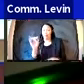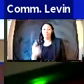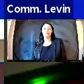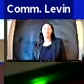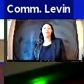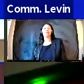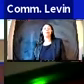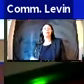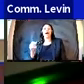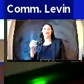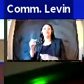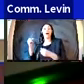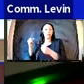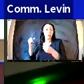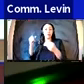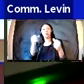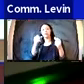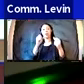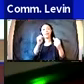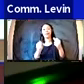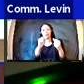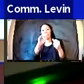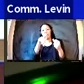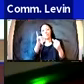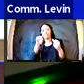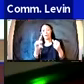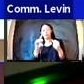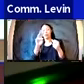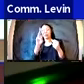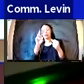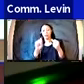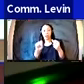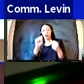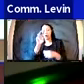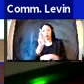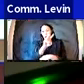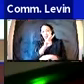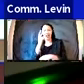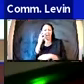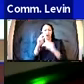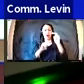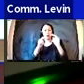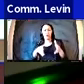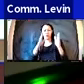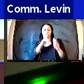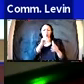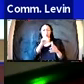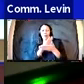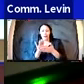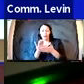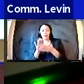Park Southwest this week, and I saw that building. It's nice we're really coming down that road